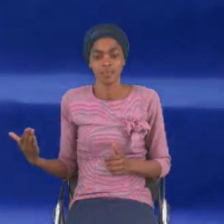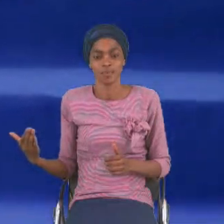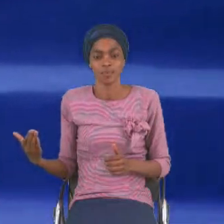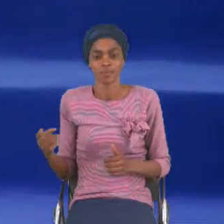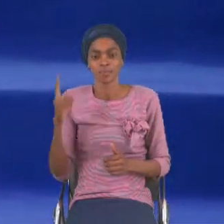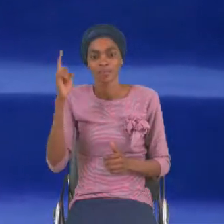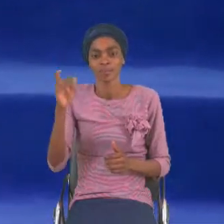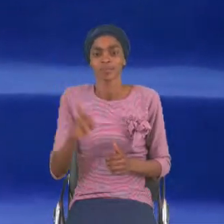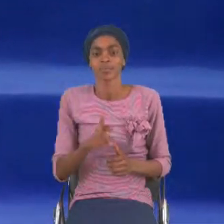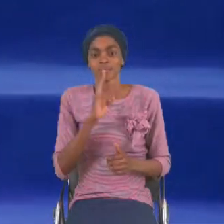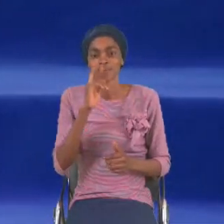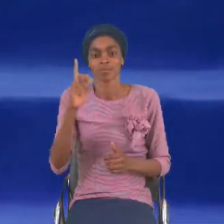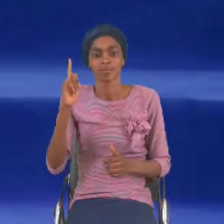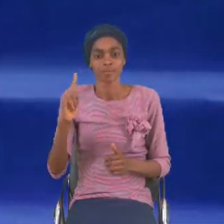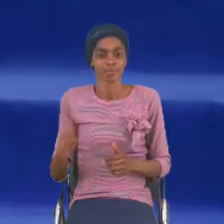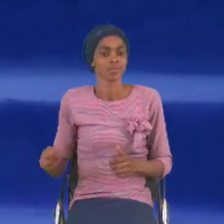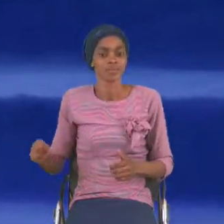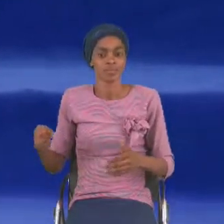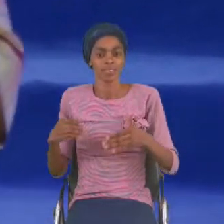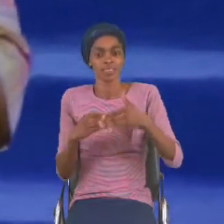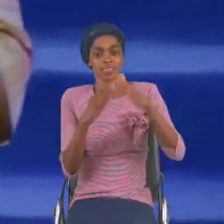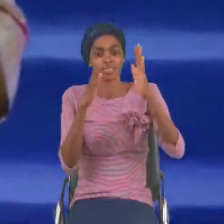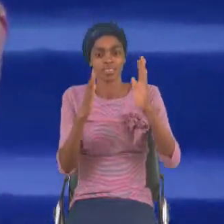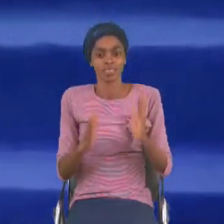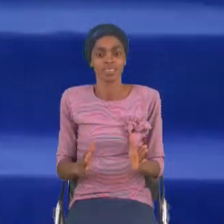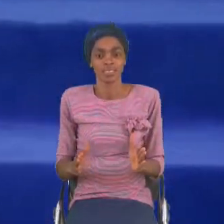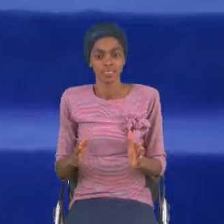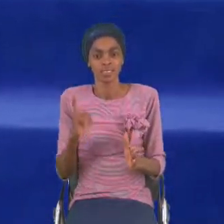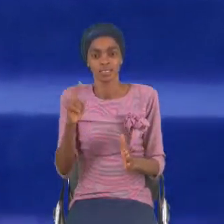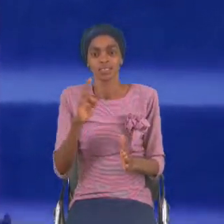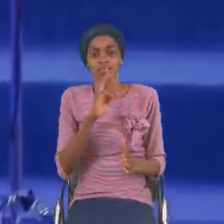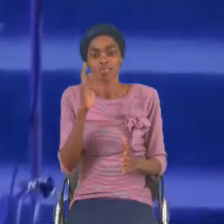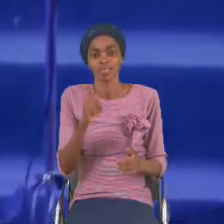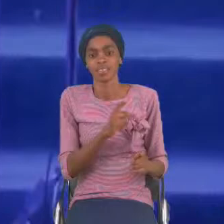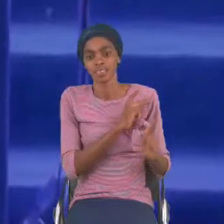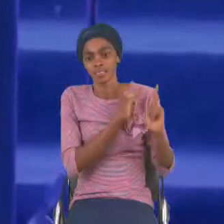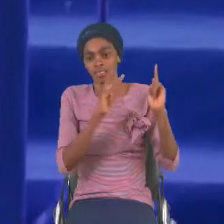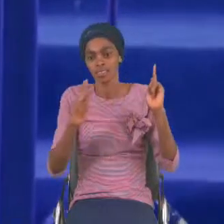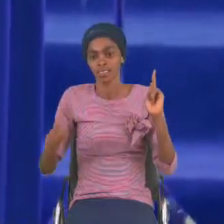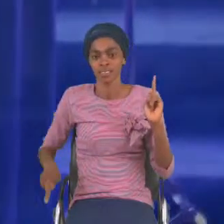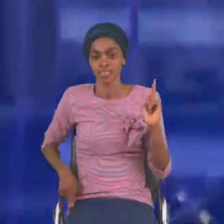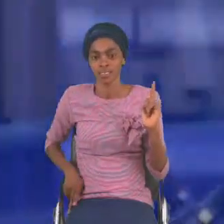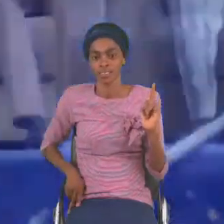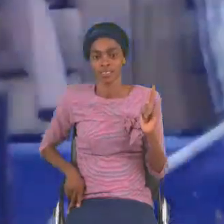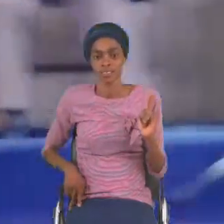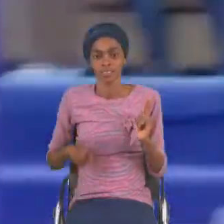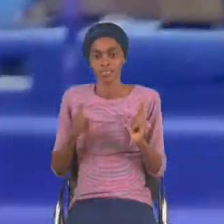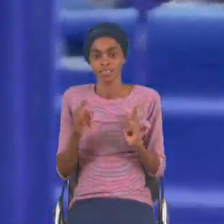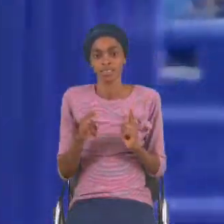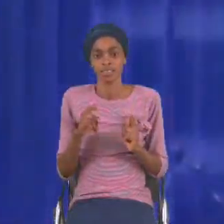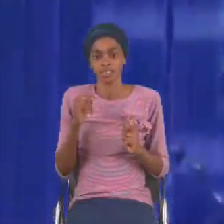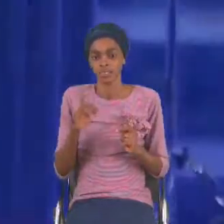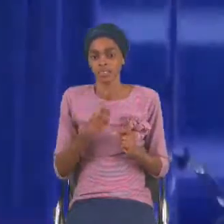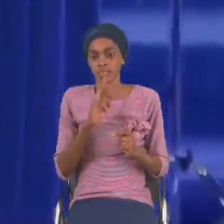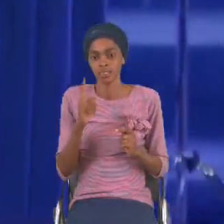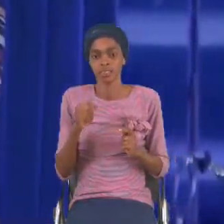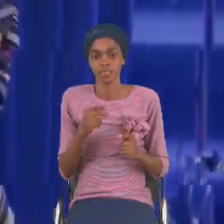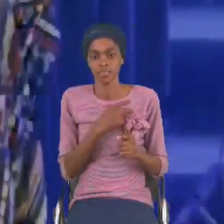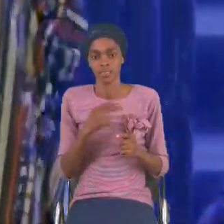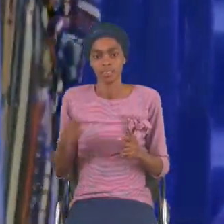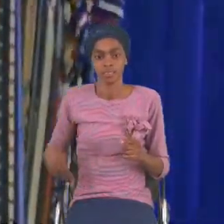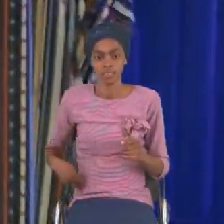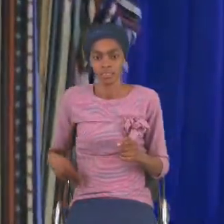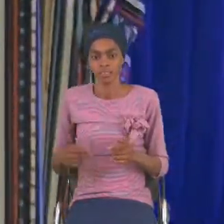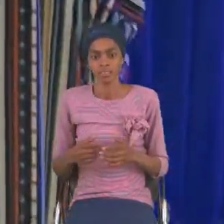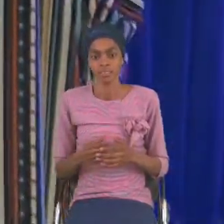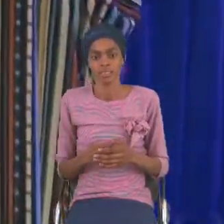You are the emperor and you are riding on wings.